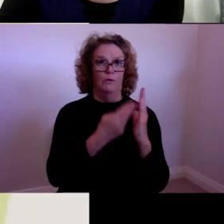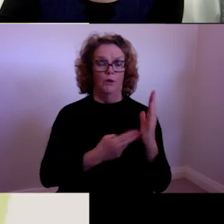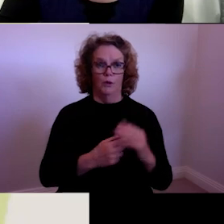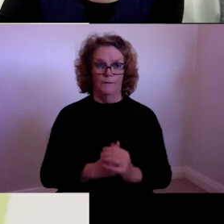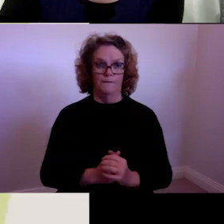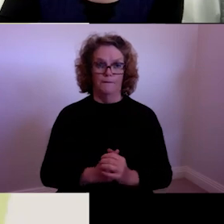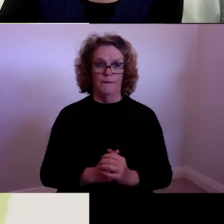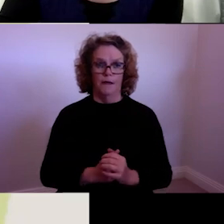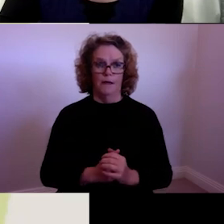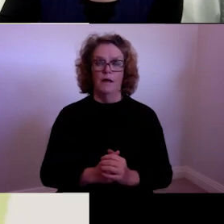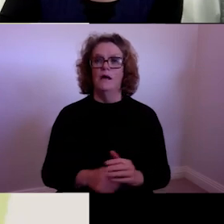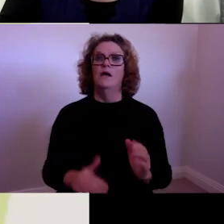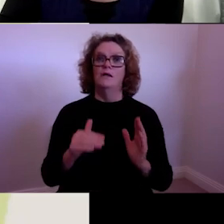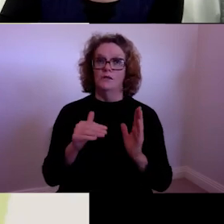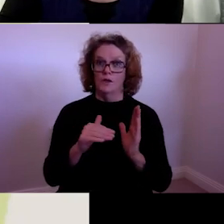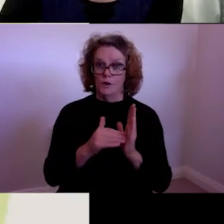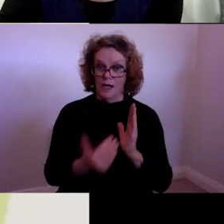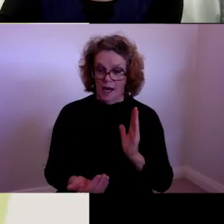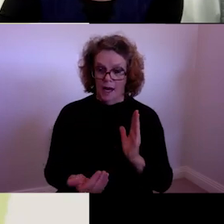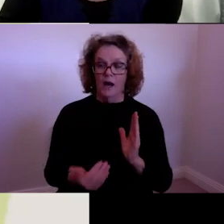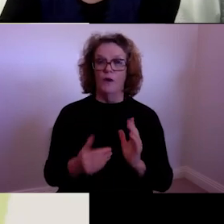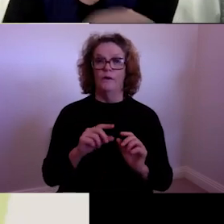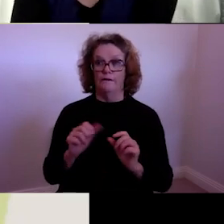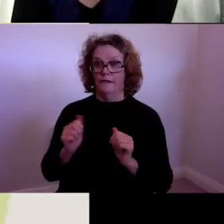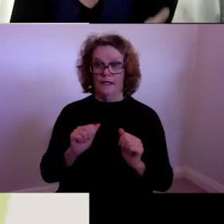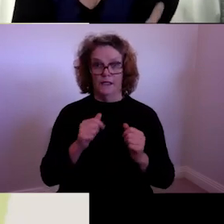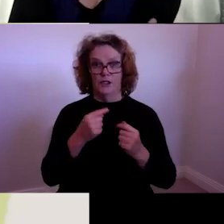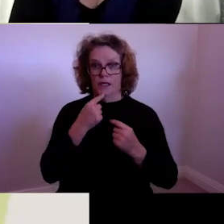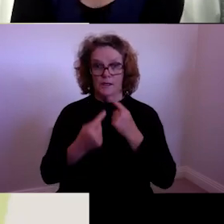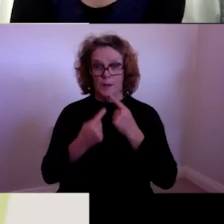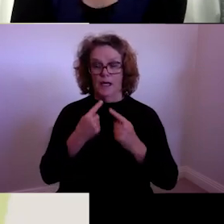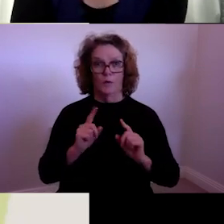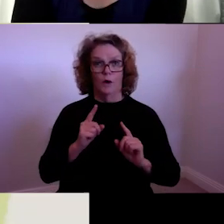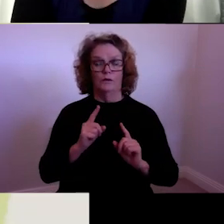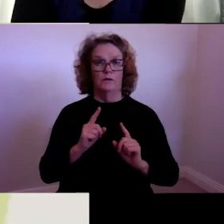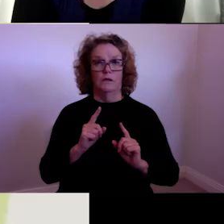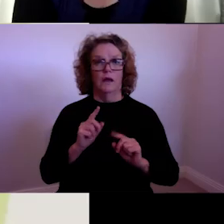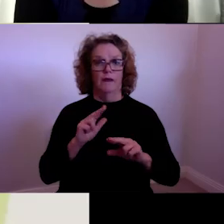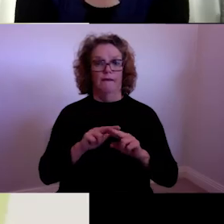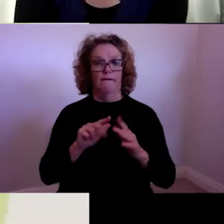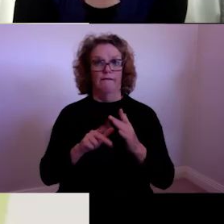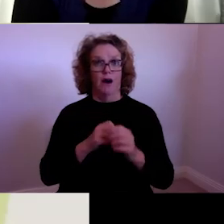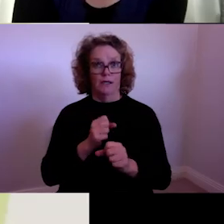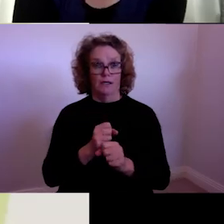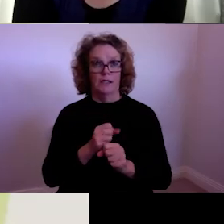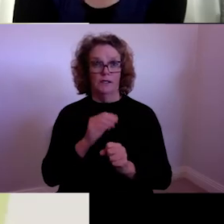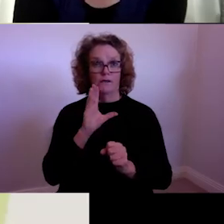information from the literature review that we have done, I'm going to hand over to Jenny and